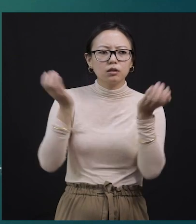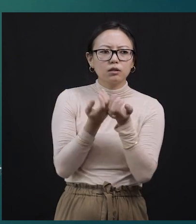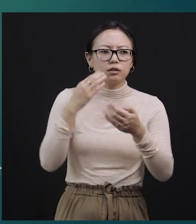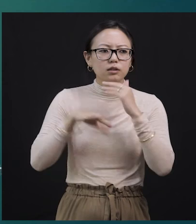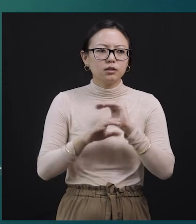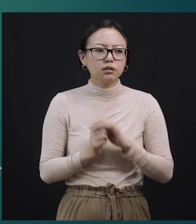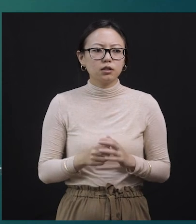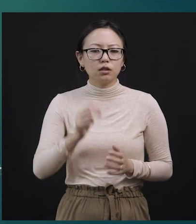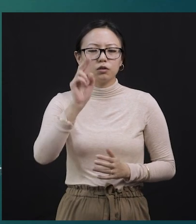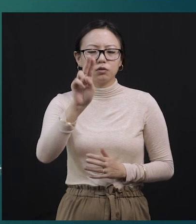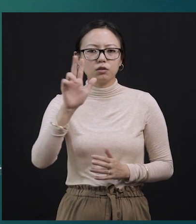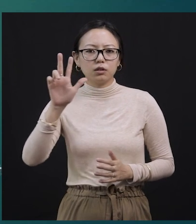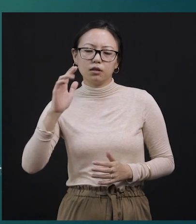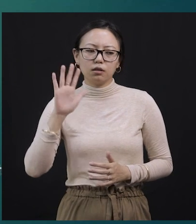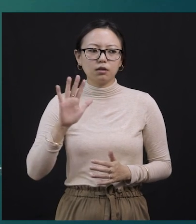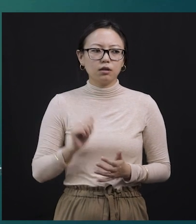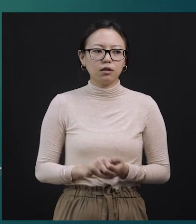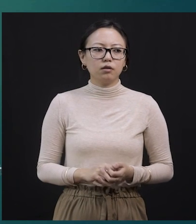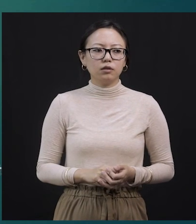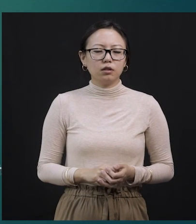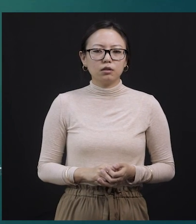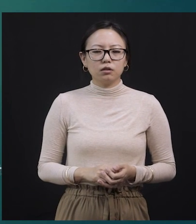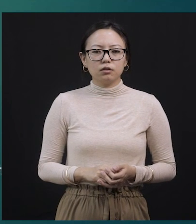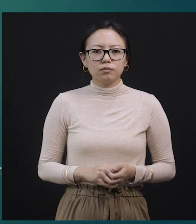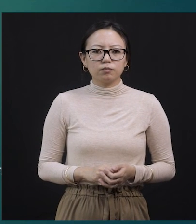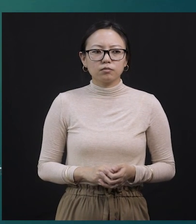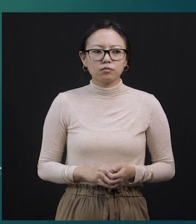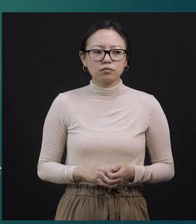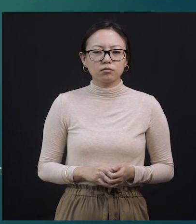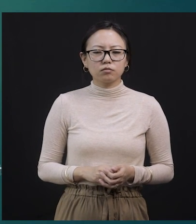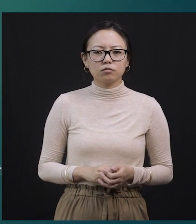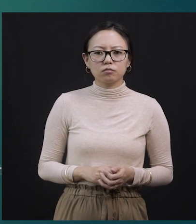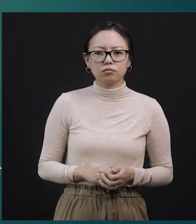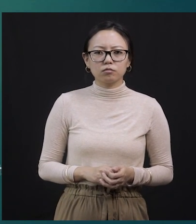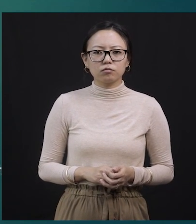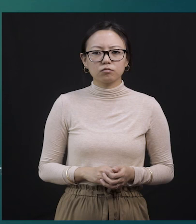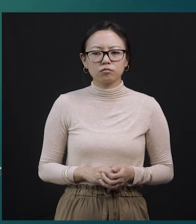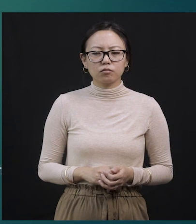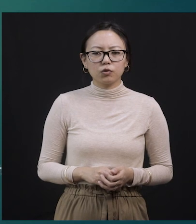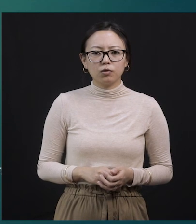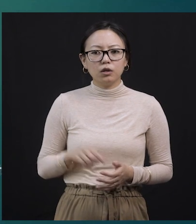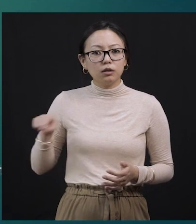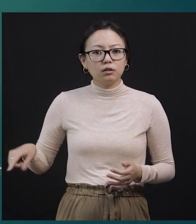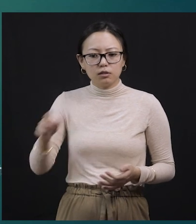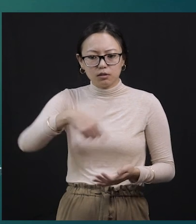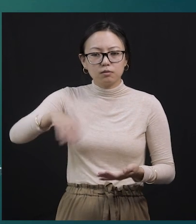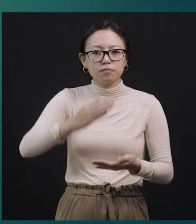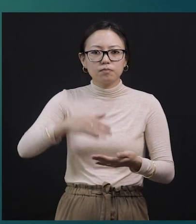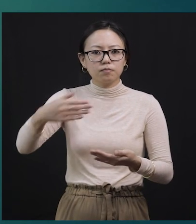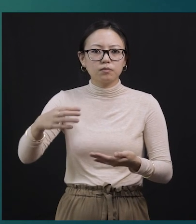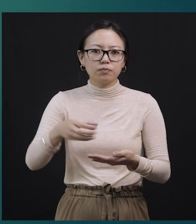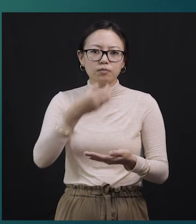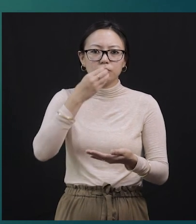the sweets that he distributed was 84. And each student, how much sweets they got? They got 3 number of sweets,